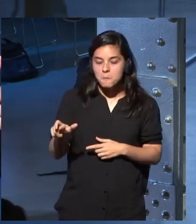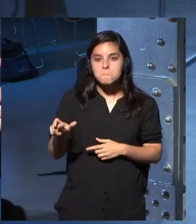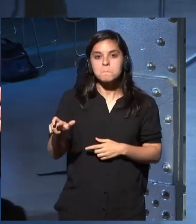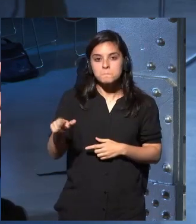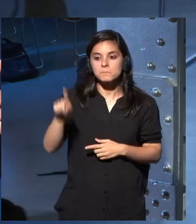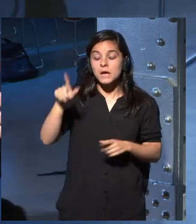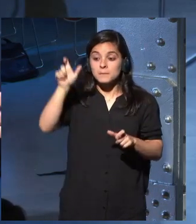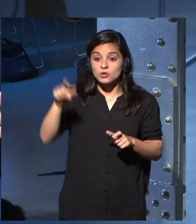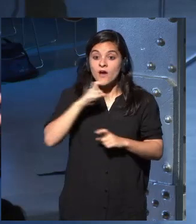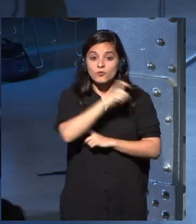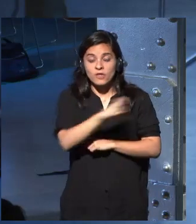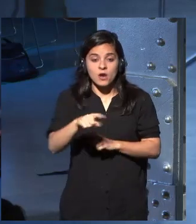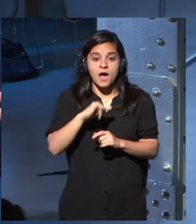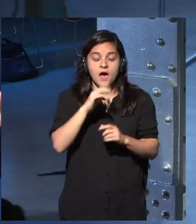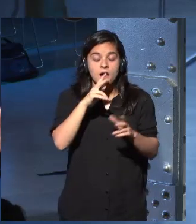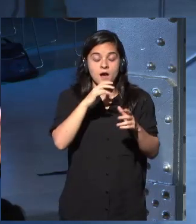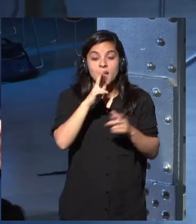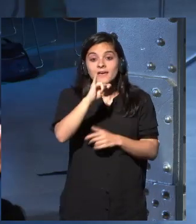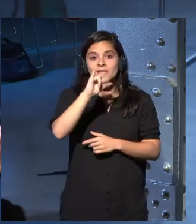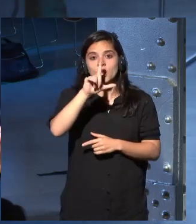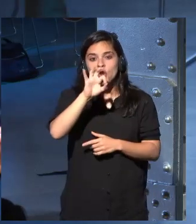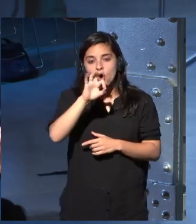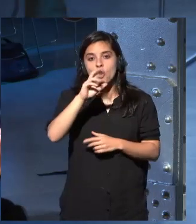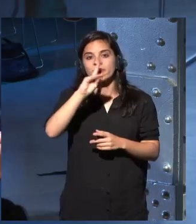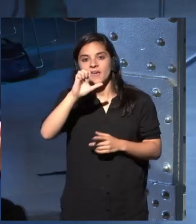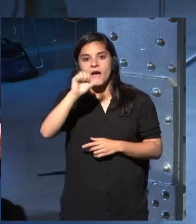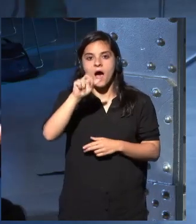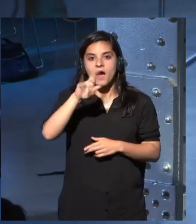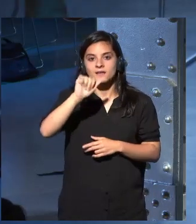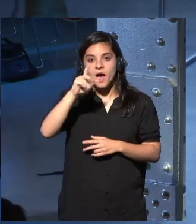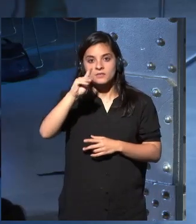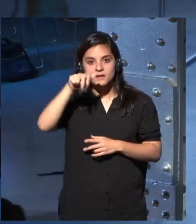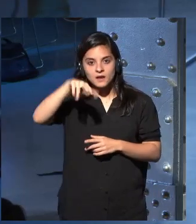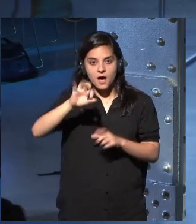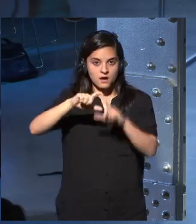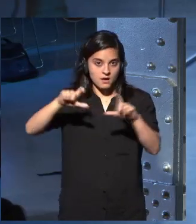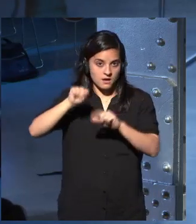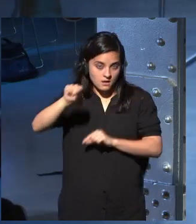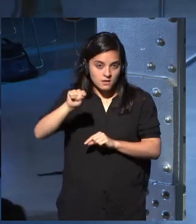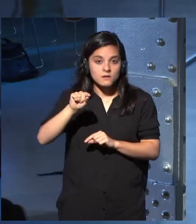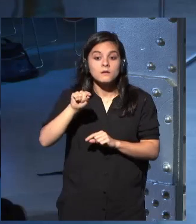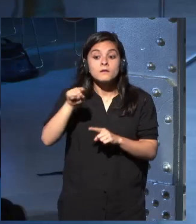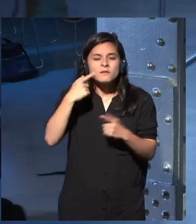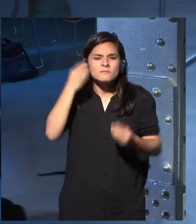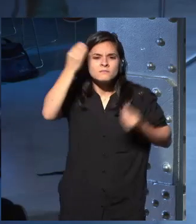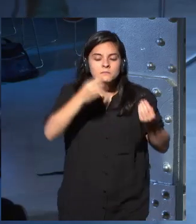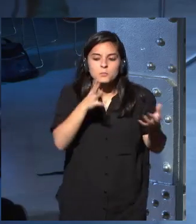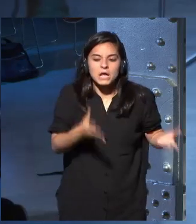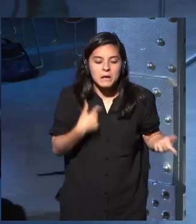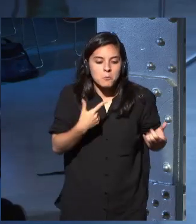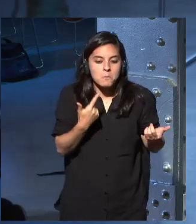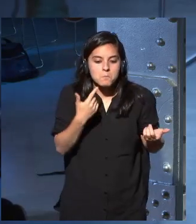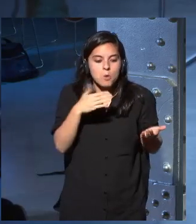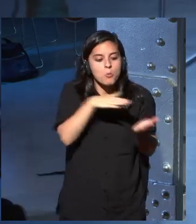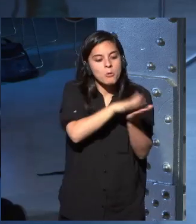South, that is, in Spanish in Latin America and in English in Australia, and